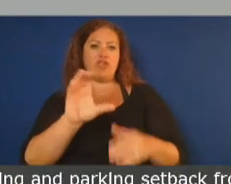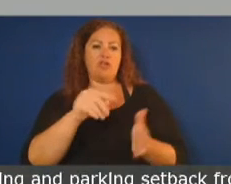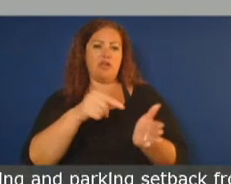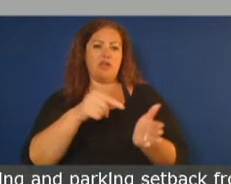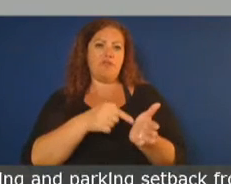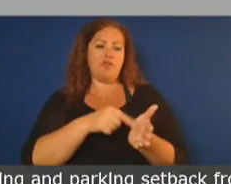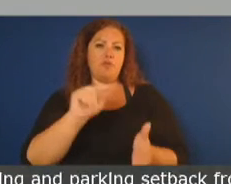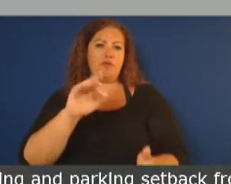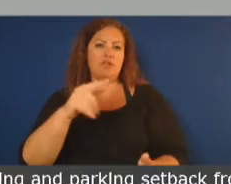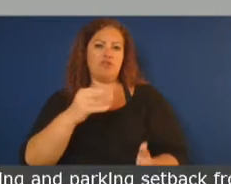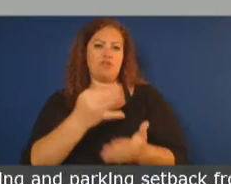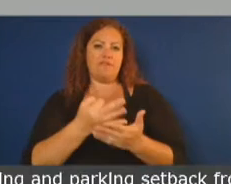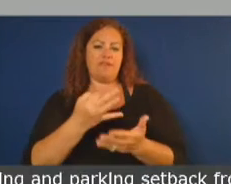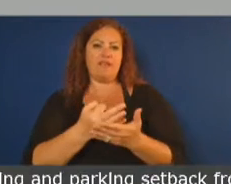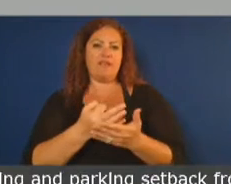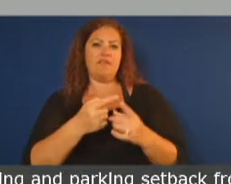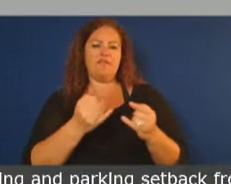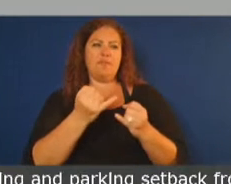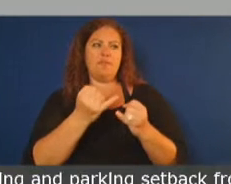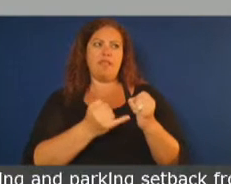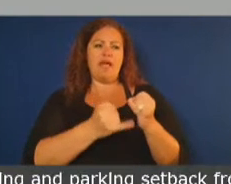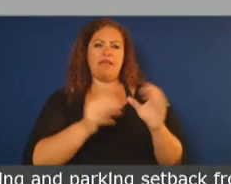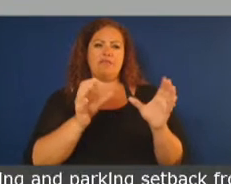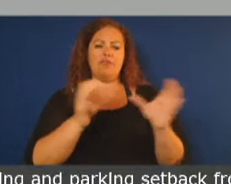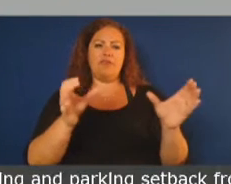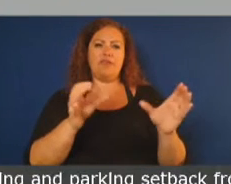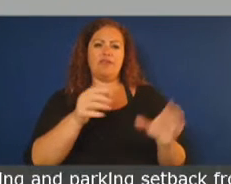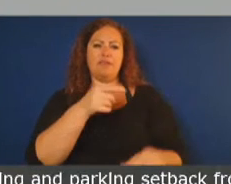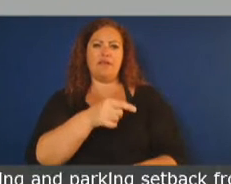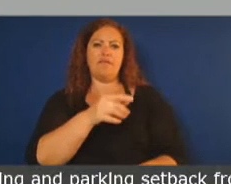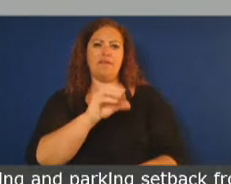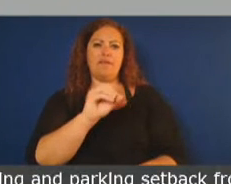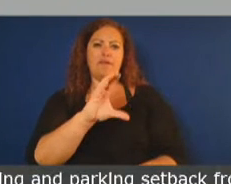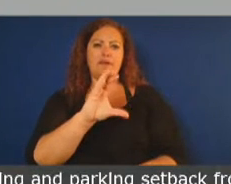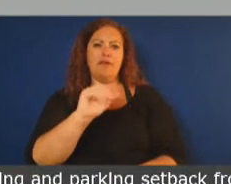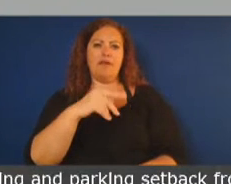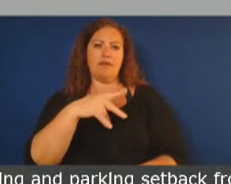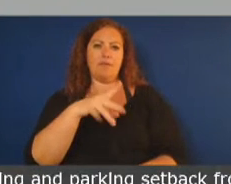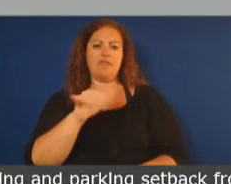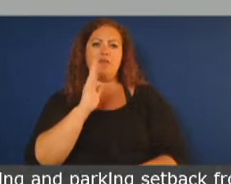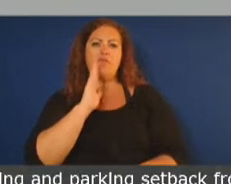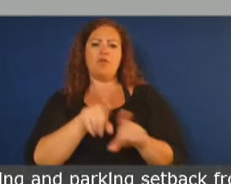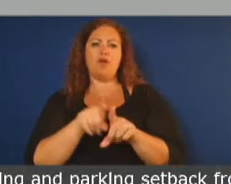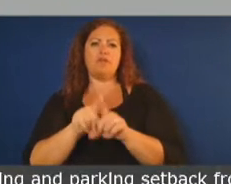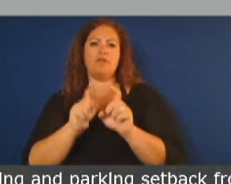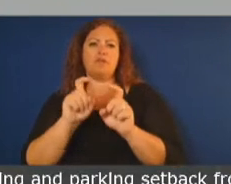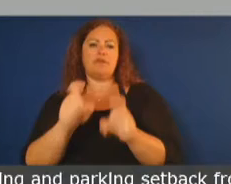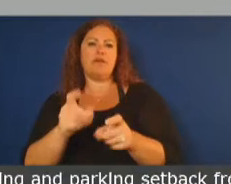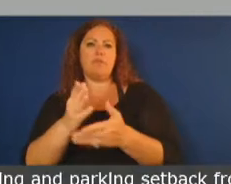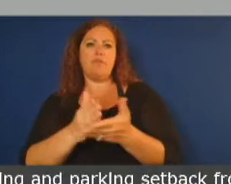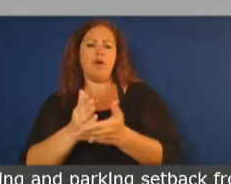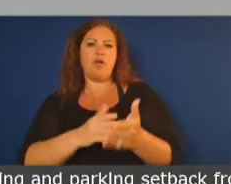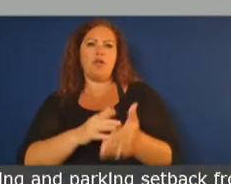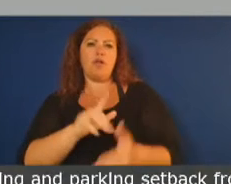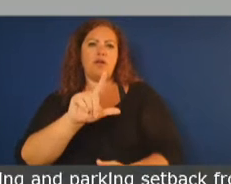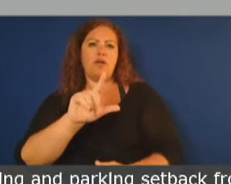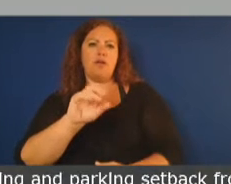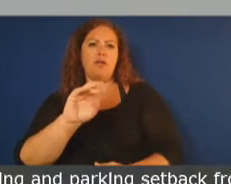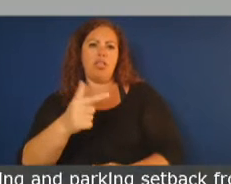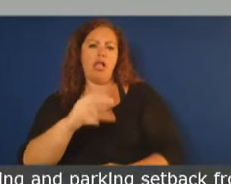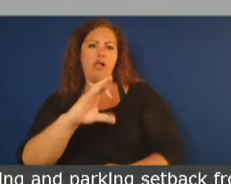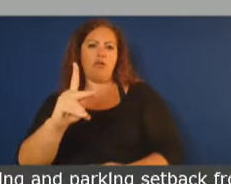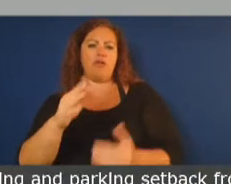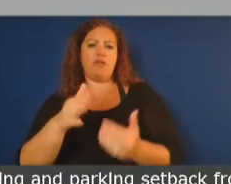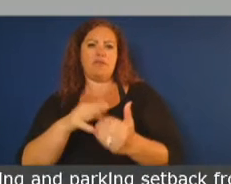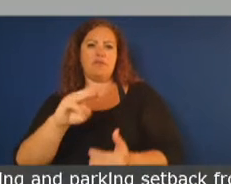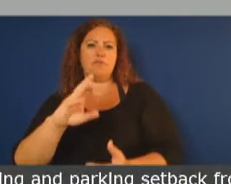the last certificate of occupancy um also would dedicate a significant portion of the site along Long Creek to meinberg County for future Greenway development you can